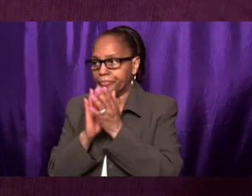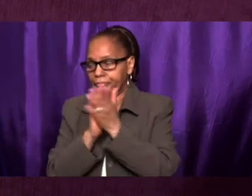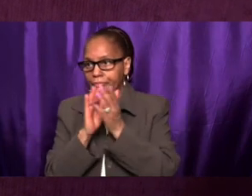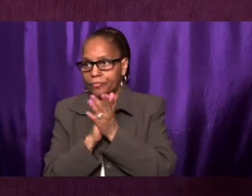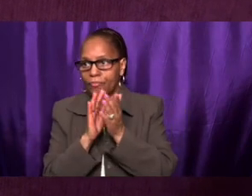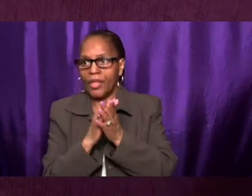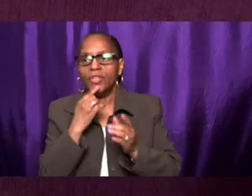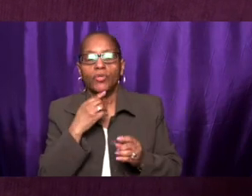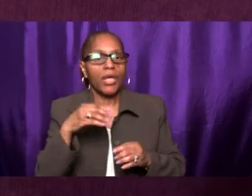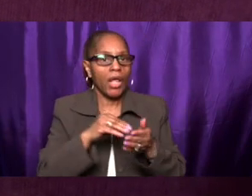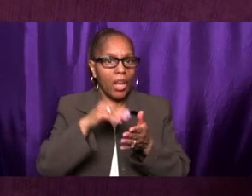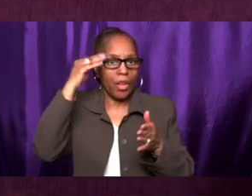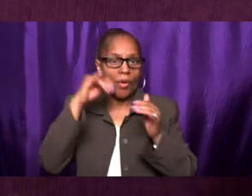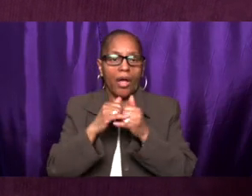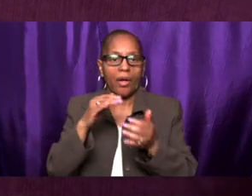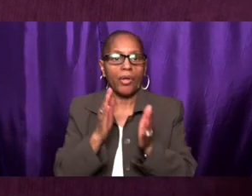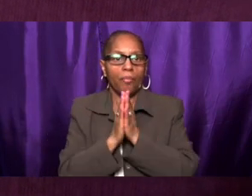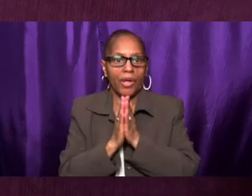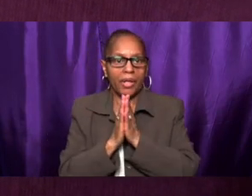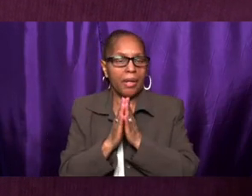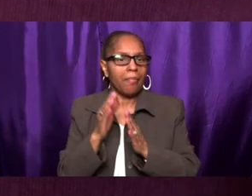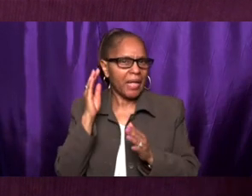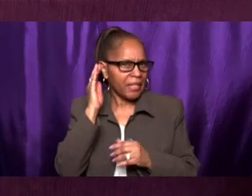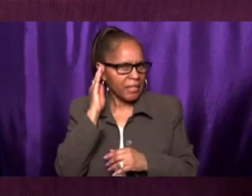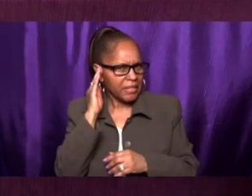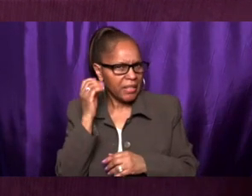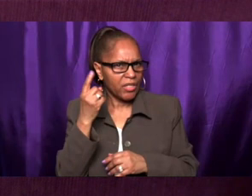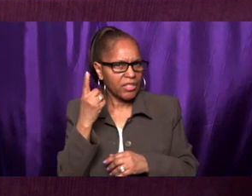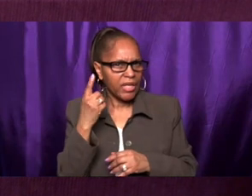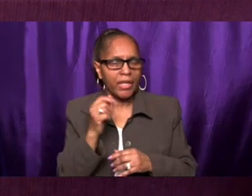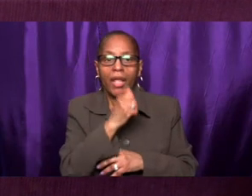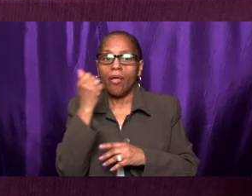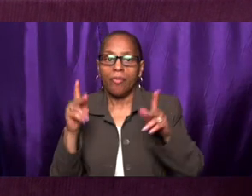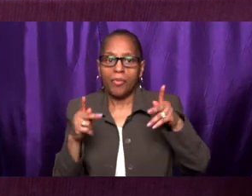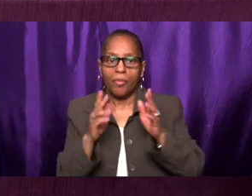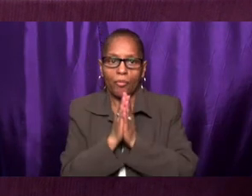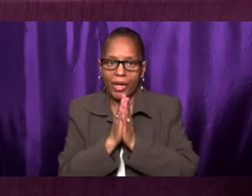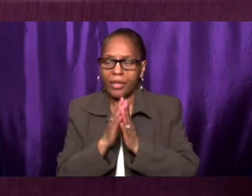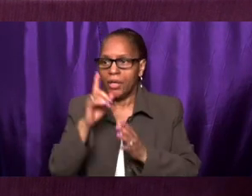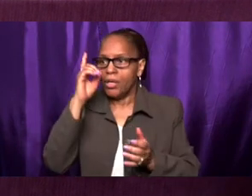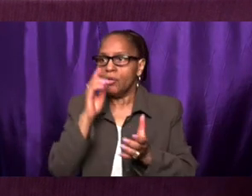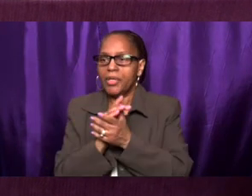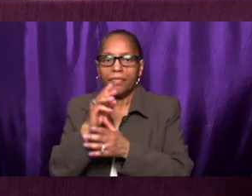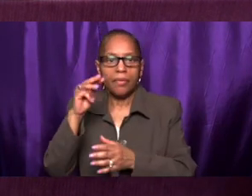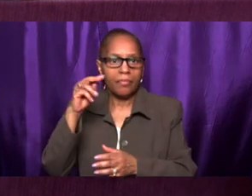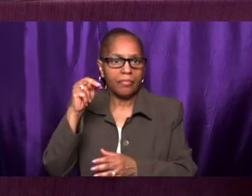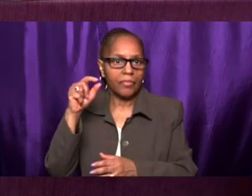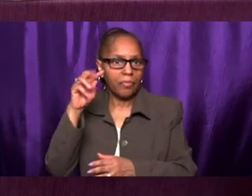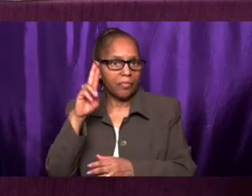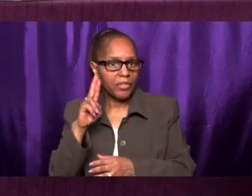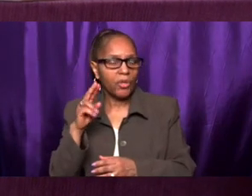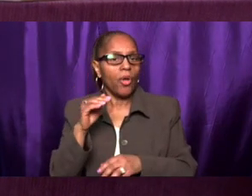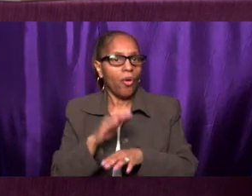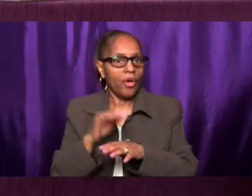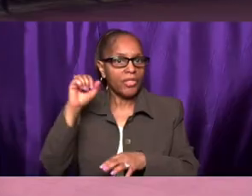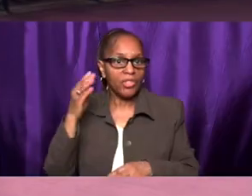So that you can learn how to pray by listening to others pray. You believe in mentorship on the job, why you can't believe